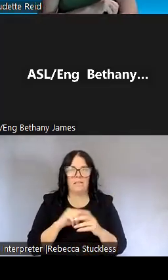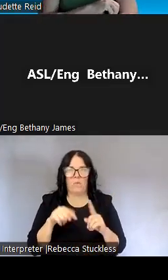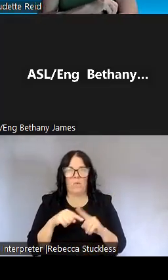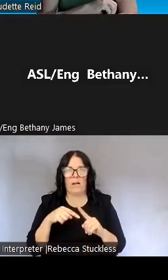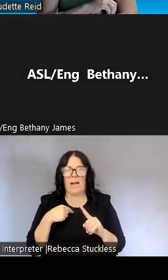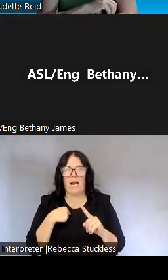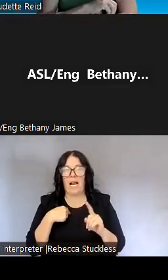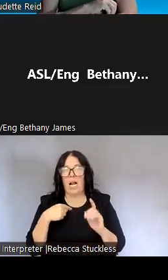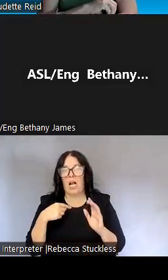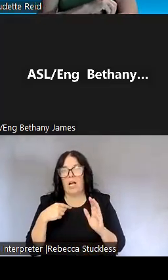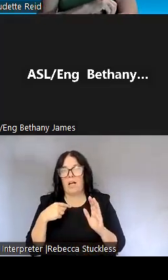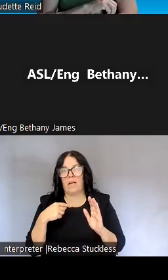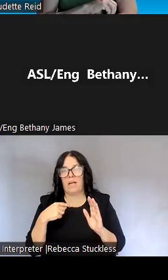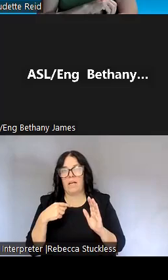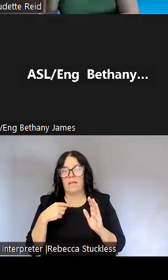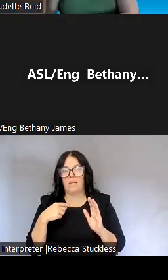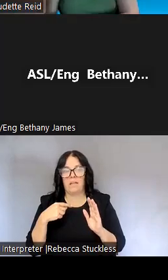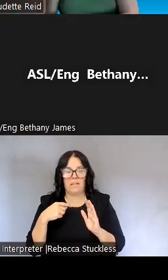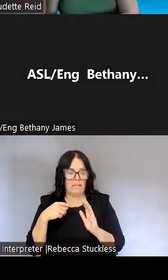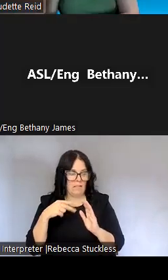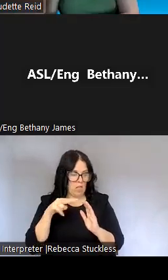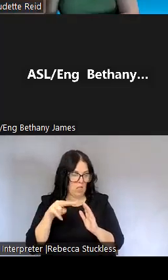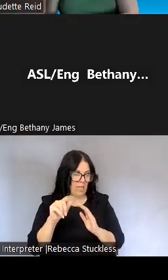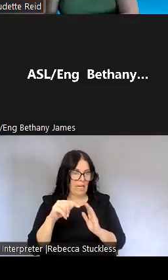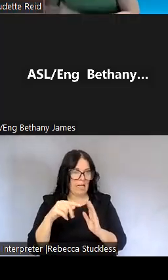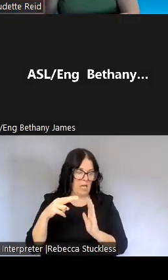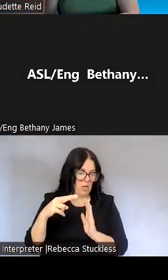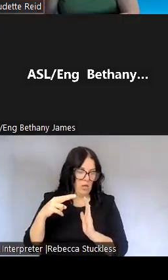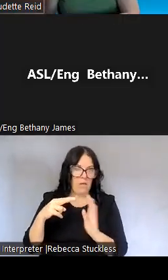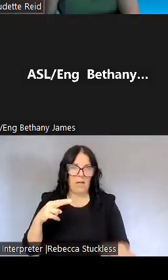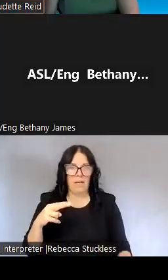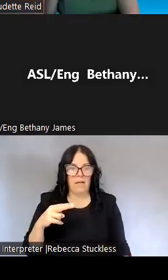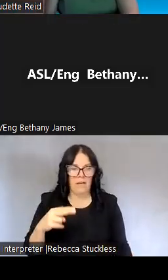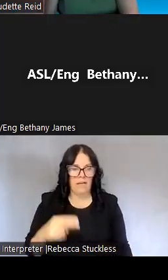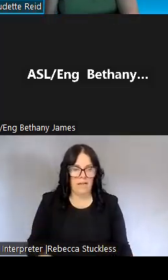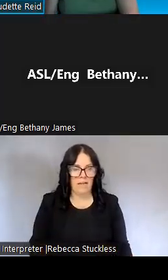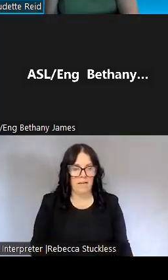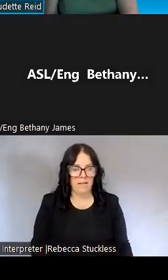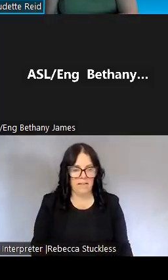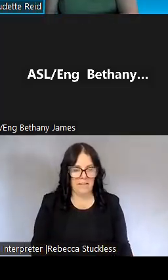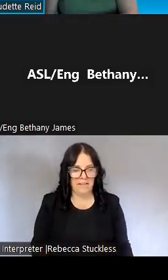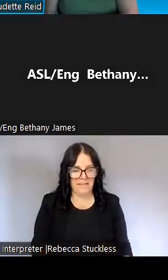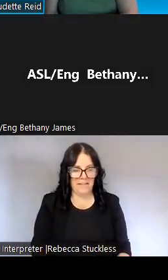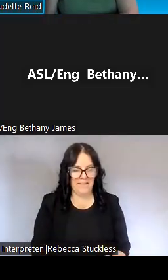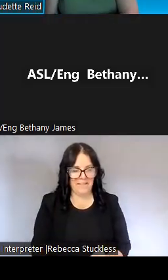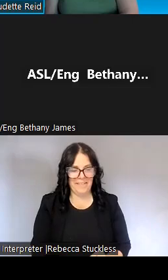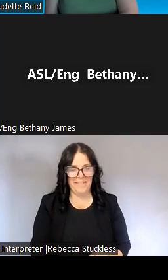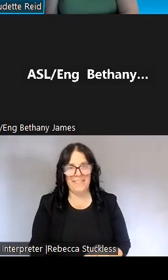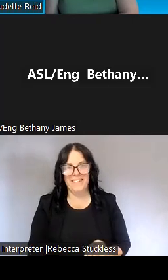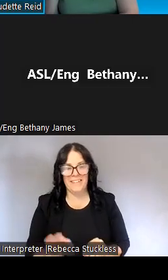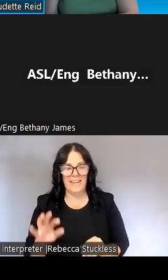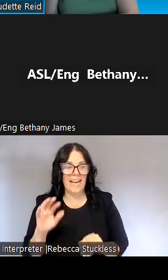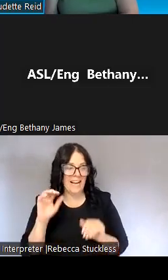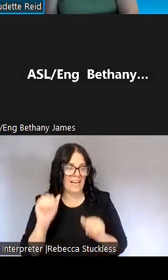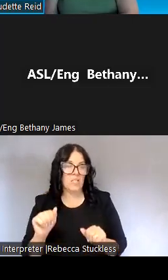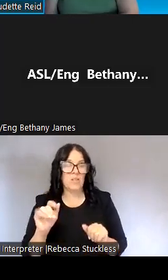a reader-compatible site in Safari. And you can make multiple requests back to